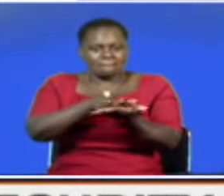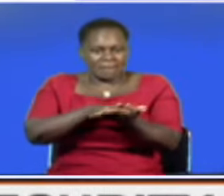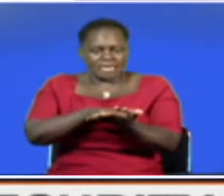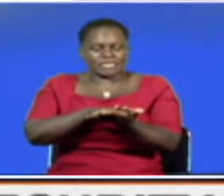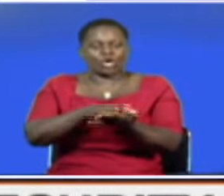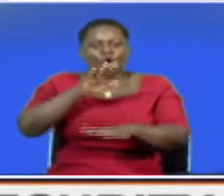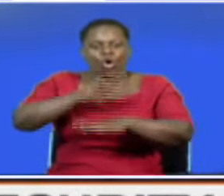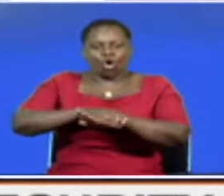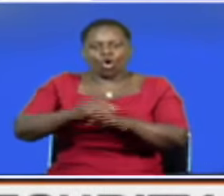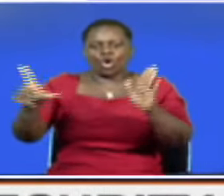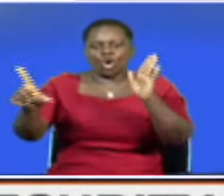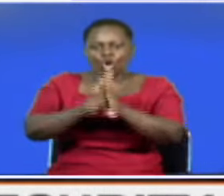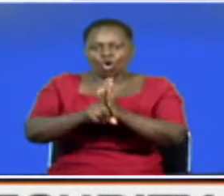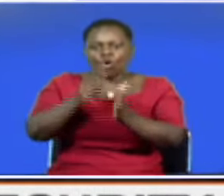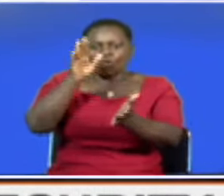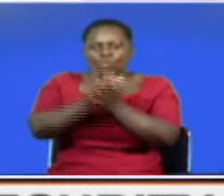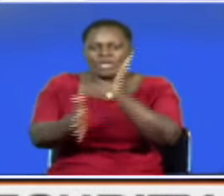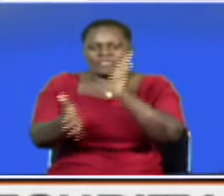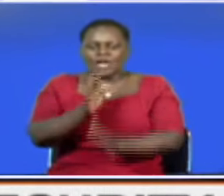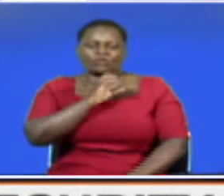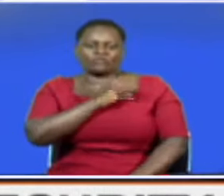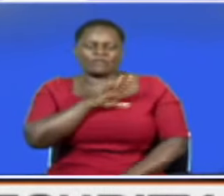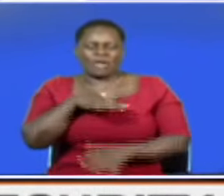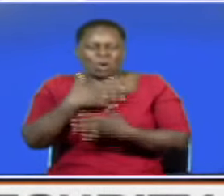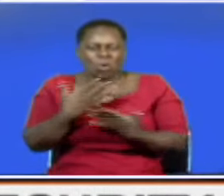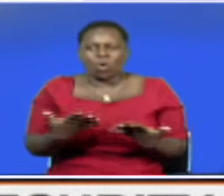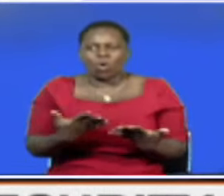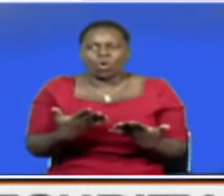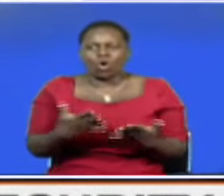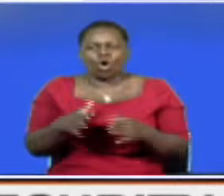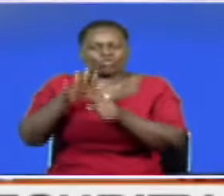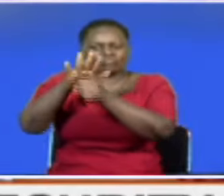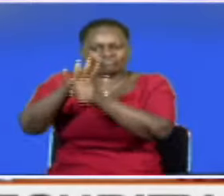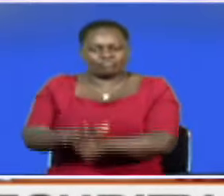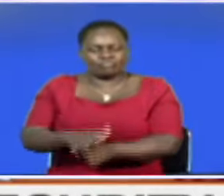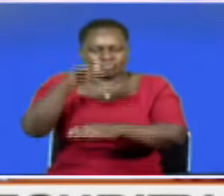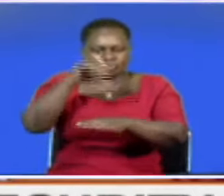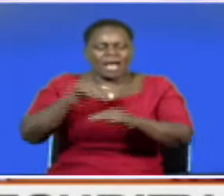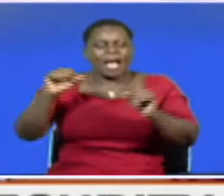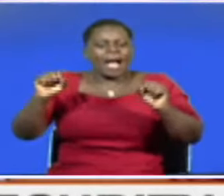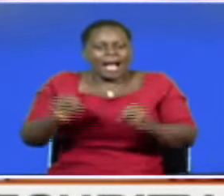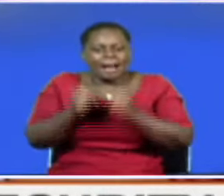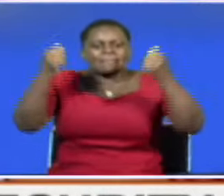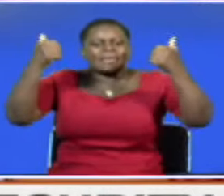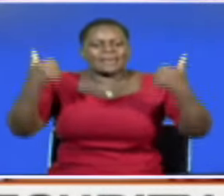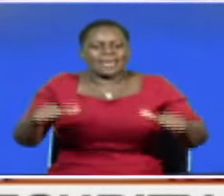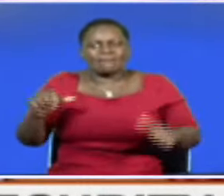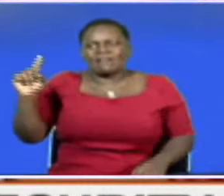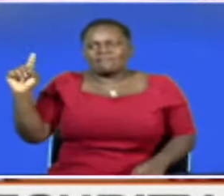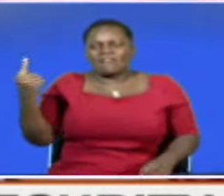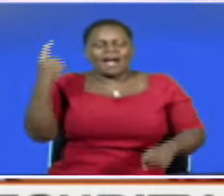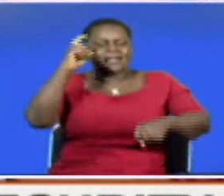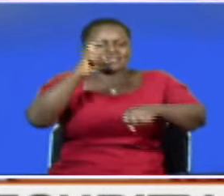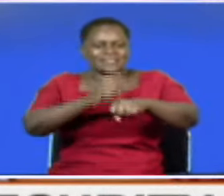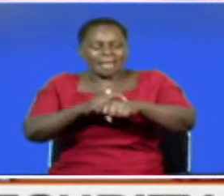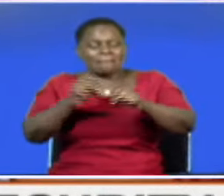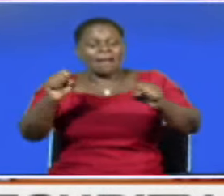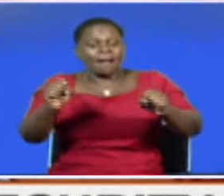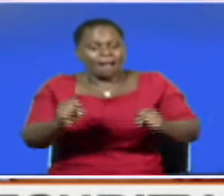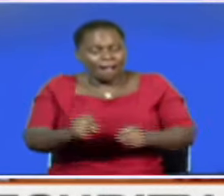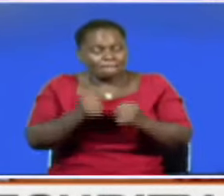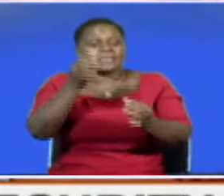on the law without fear of retribution or interference. This has never happened before. It's the first time this is